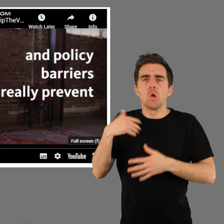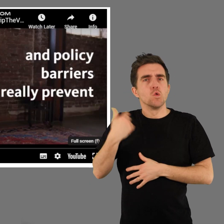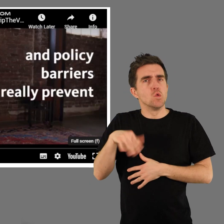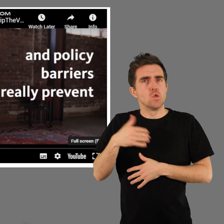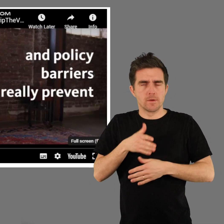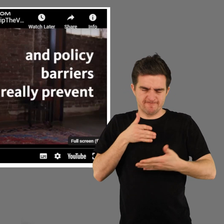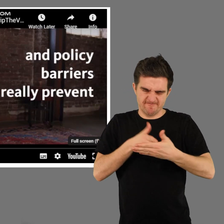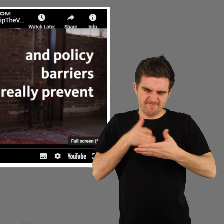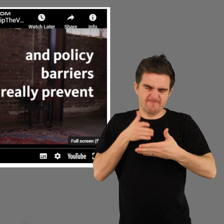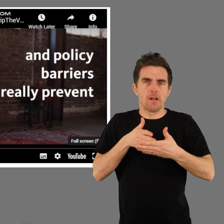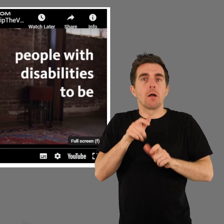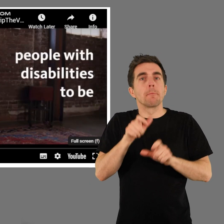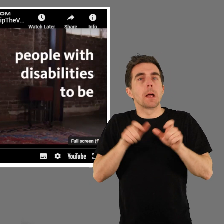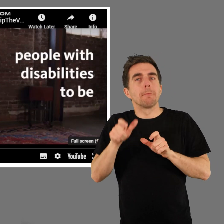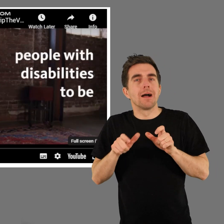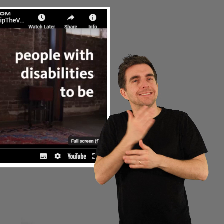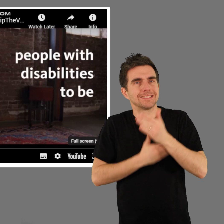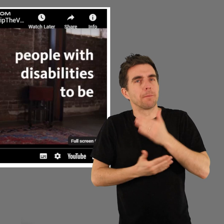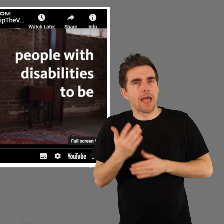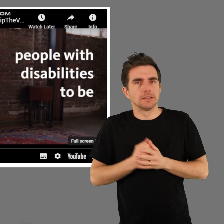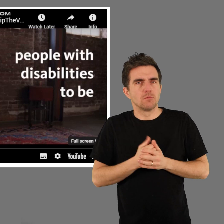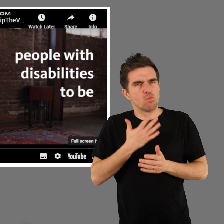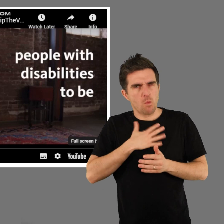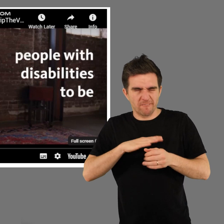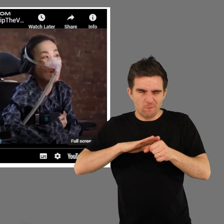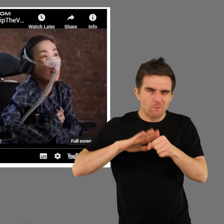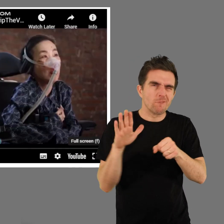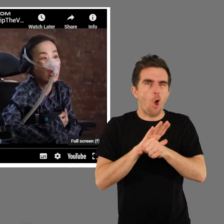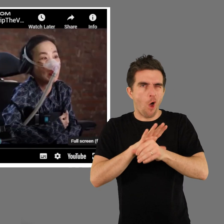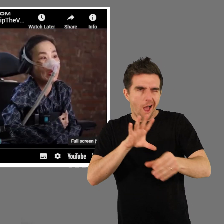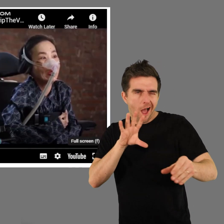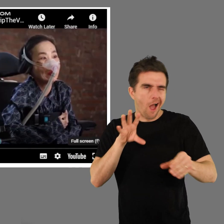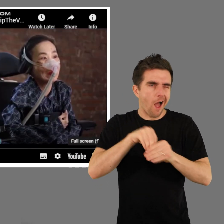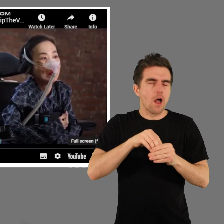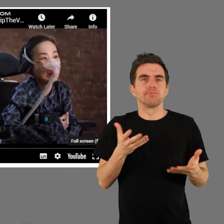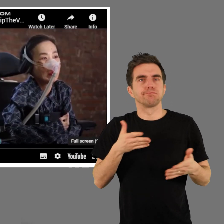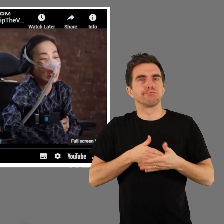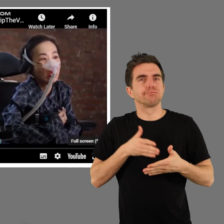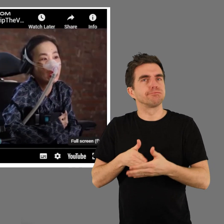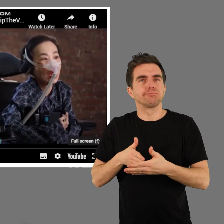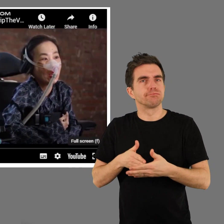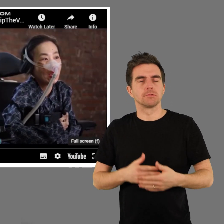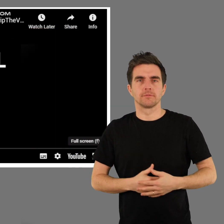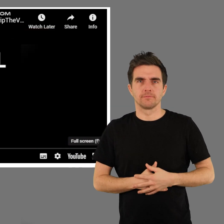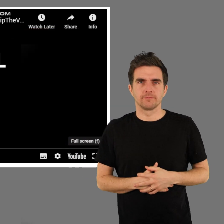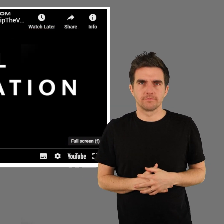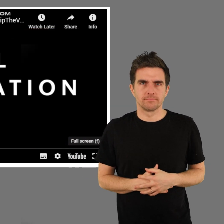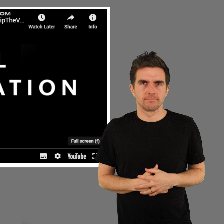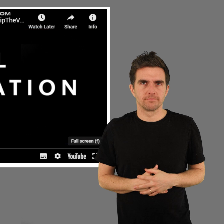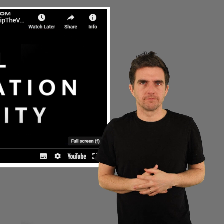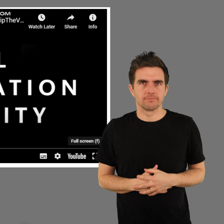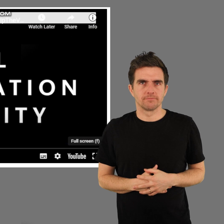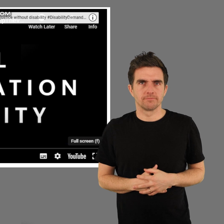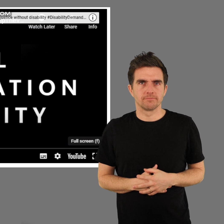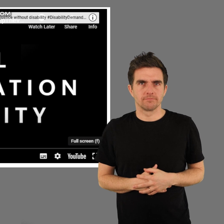barriers really prevent people with disabilities to be full participants in our society.